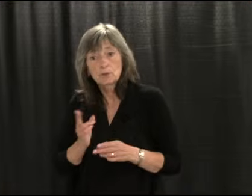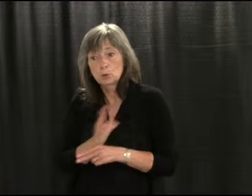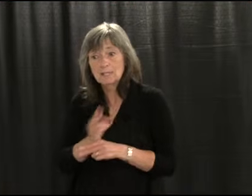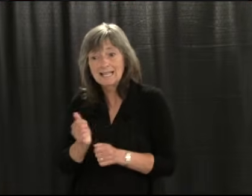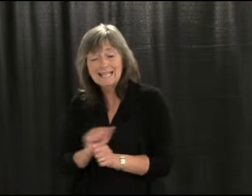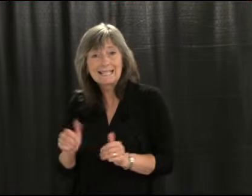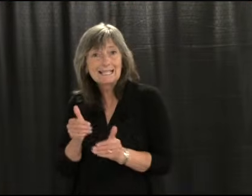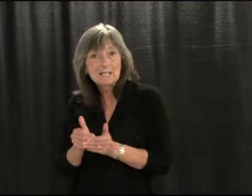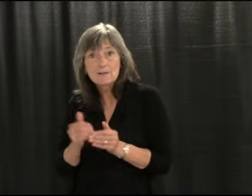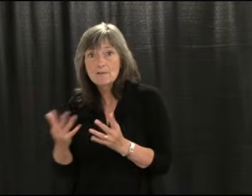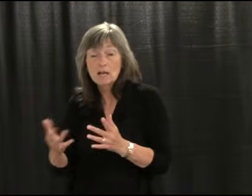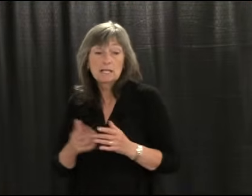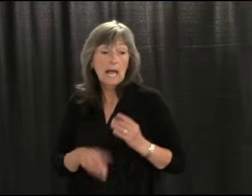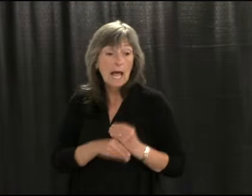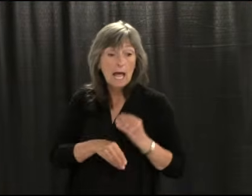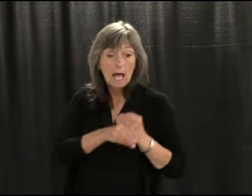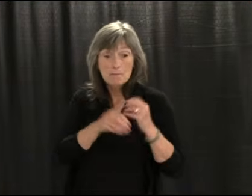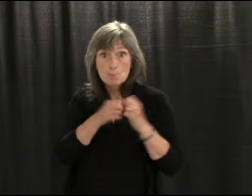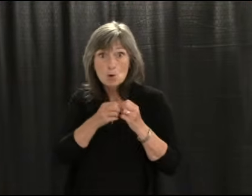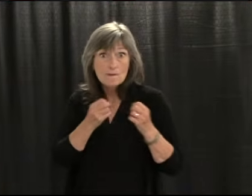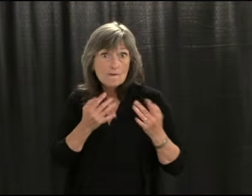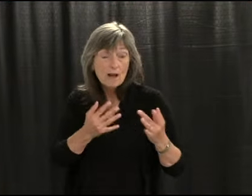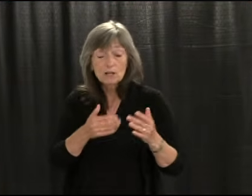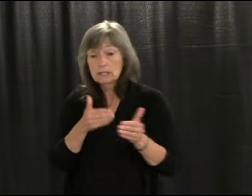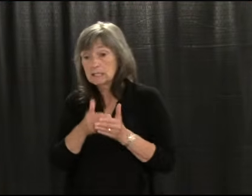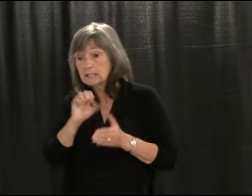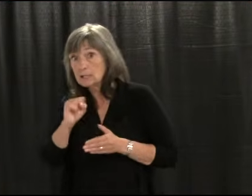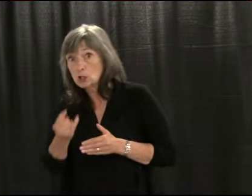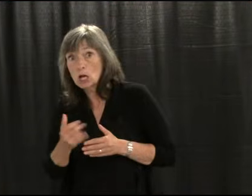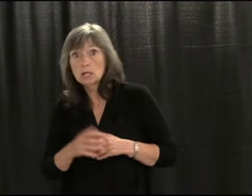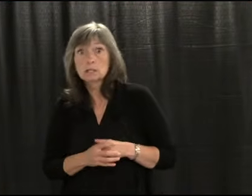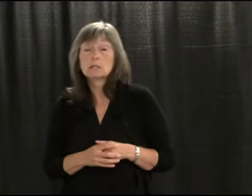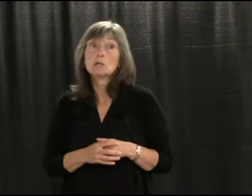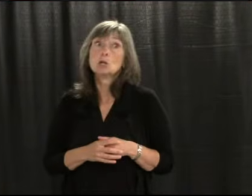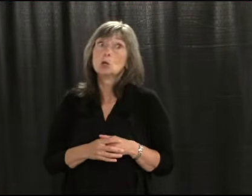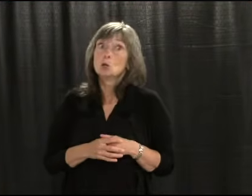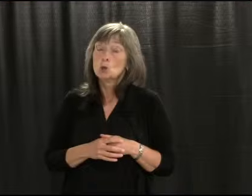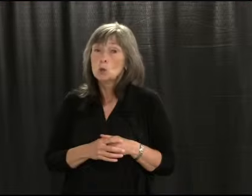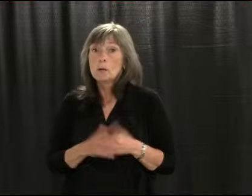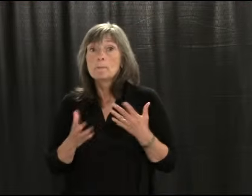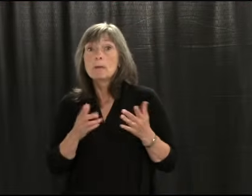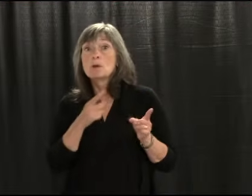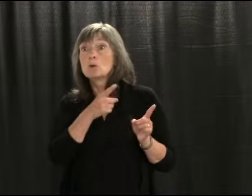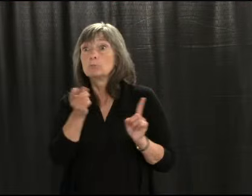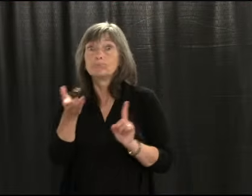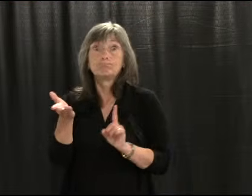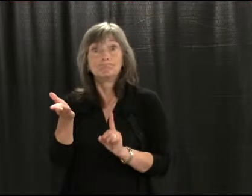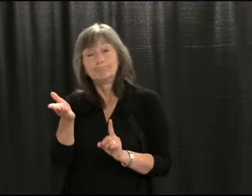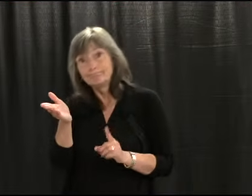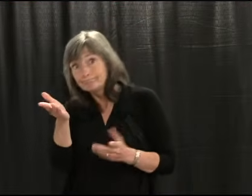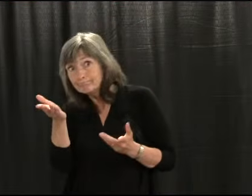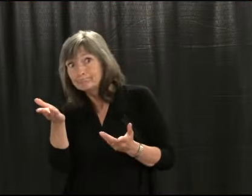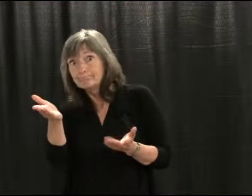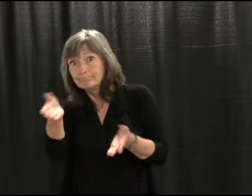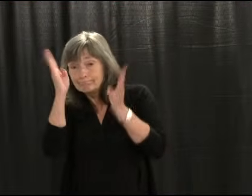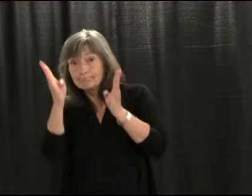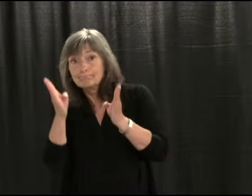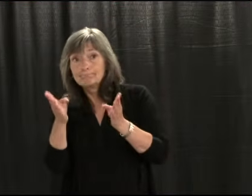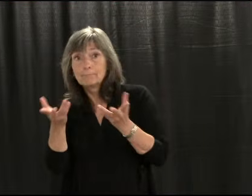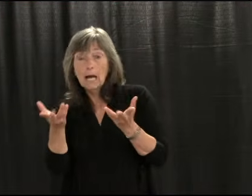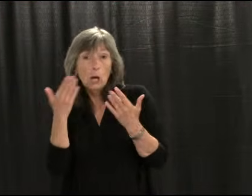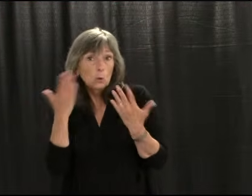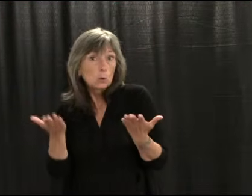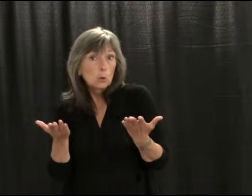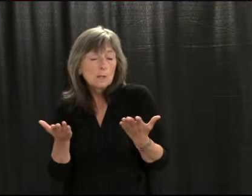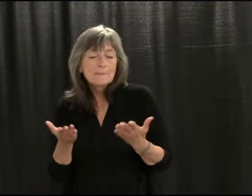fires popping up in the St. John's area will send a louder message and a clear message, and I certainly hope it does. Again, we're talking